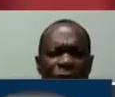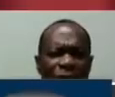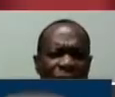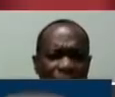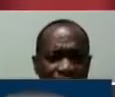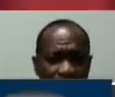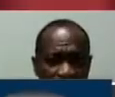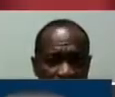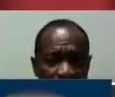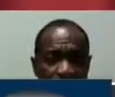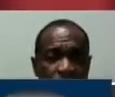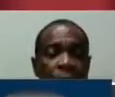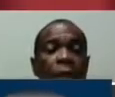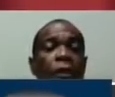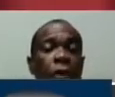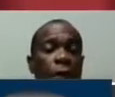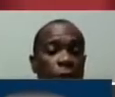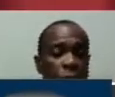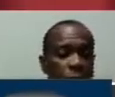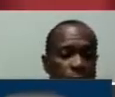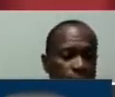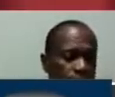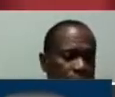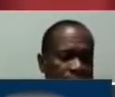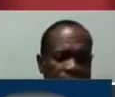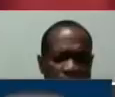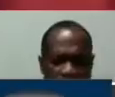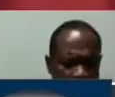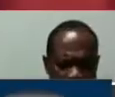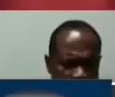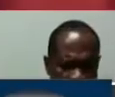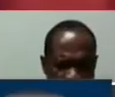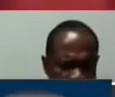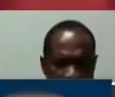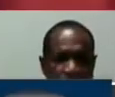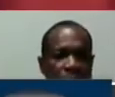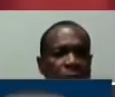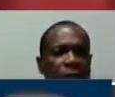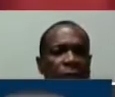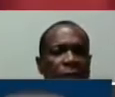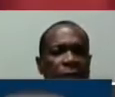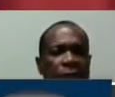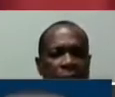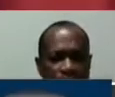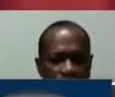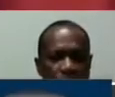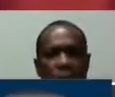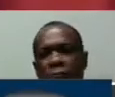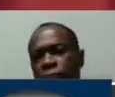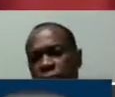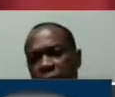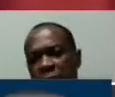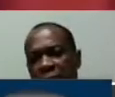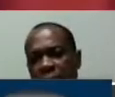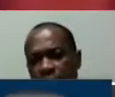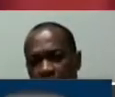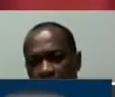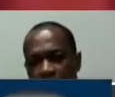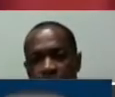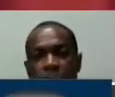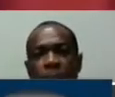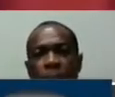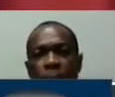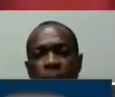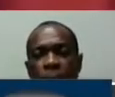same for the same, right? So Sinopharm, Sinopharm, Sinopharm. There's heterologous, which is mixing, The guidance is, generally speaking, you're seeing